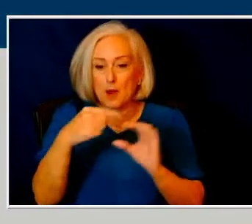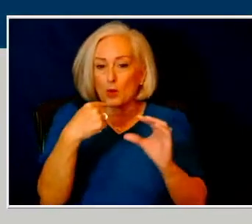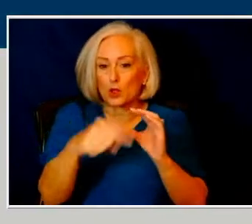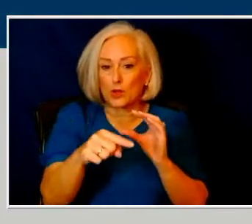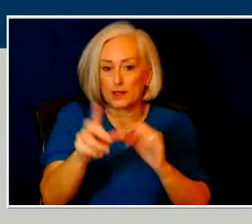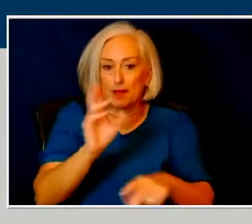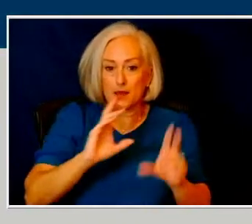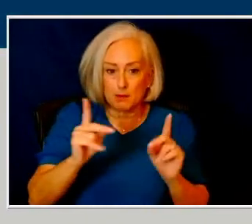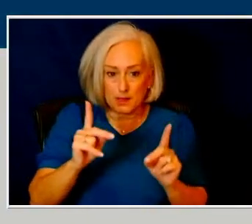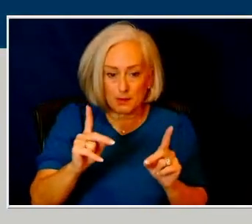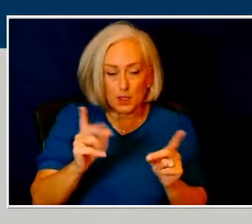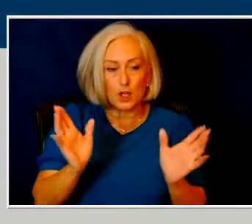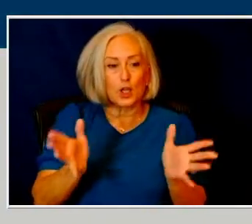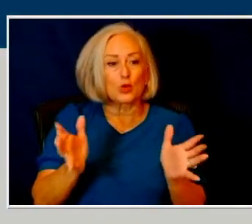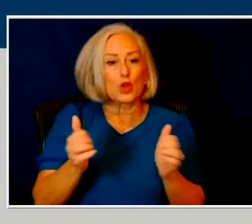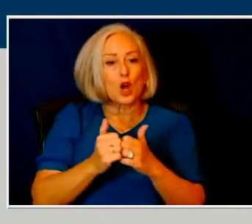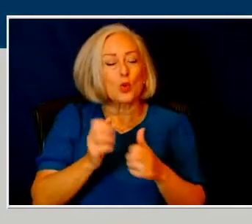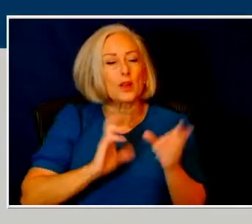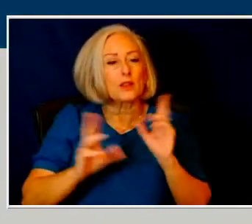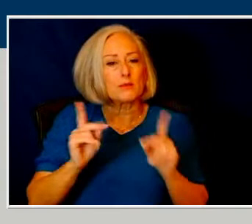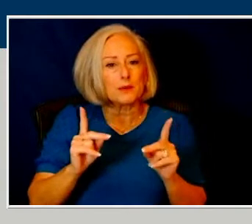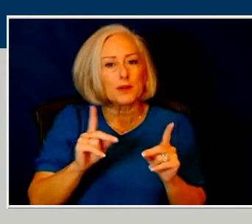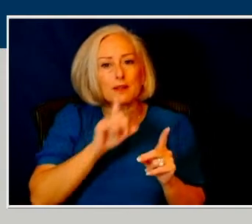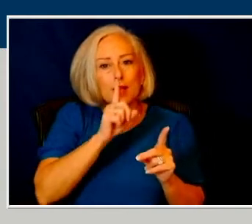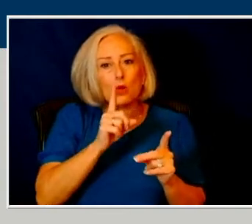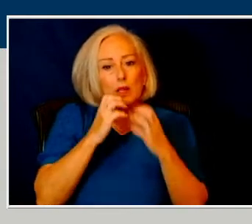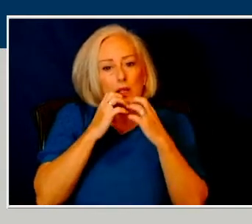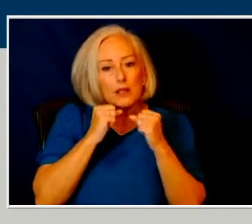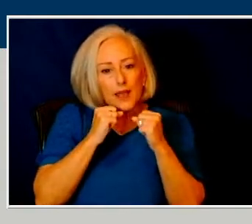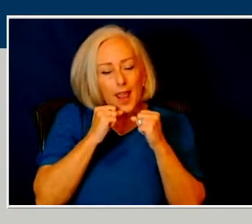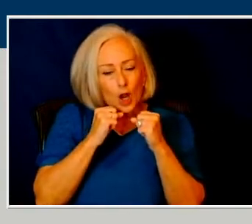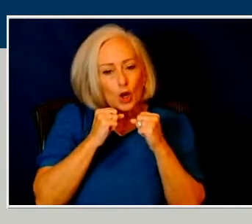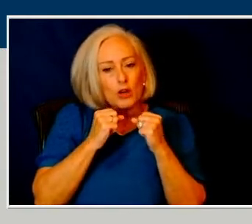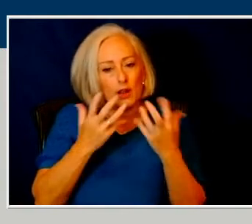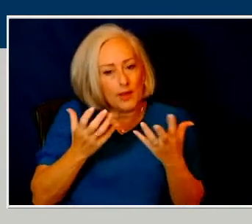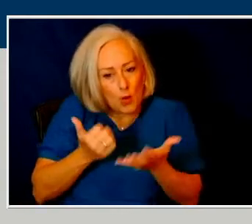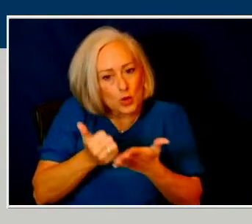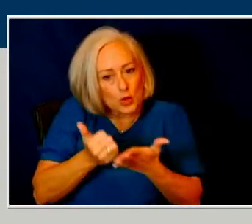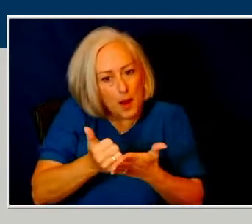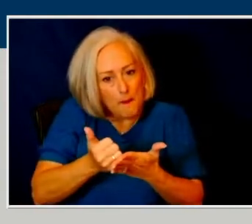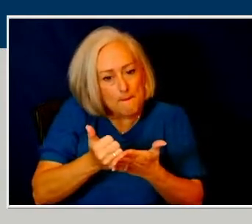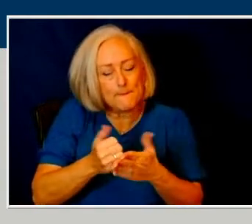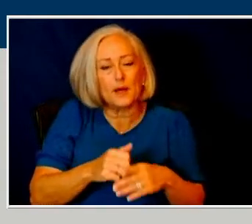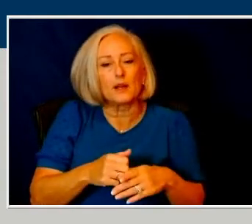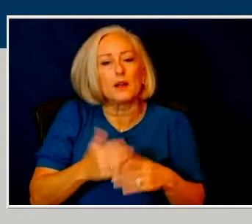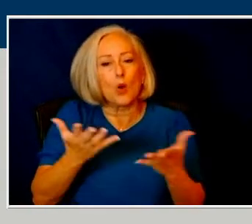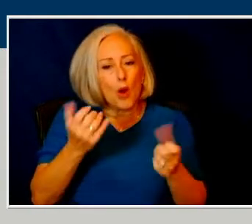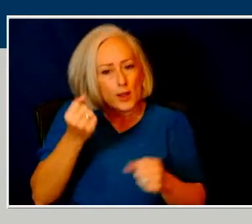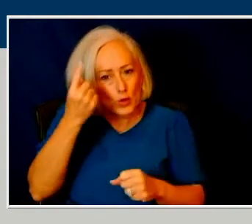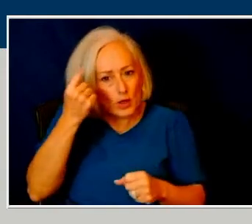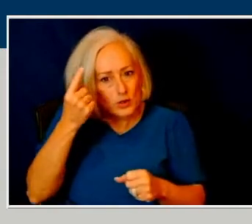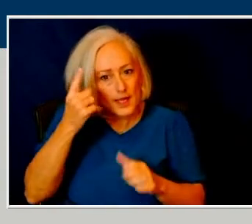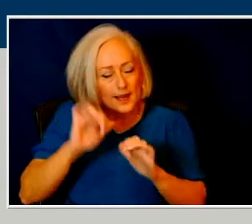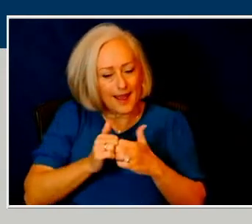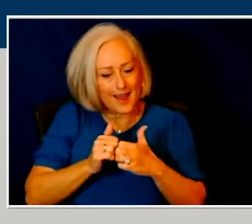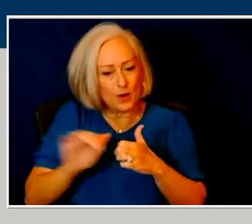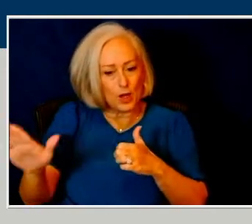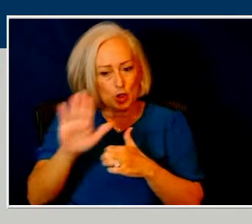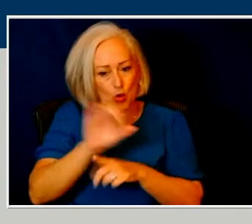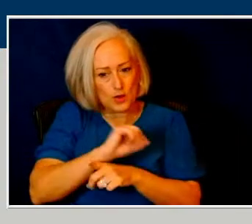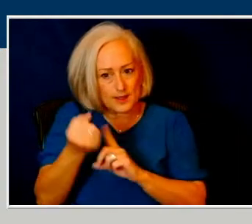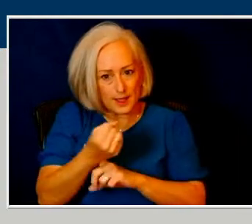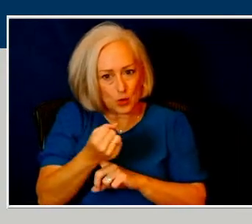or phone call, you're going to be talking to people that really care, that want to help you and want to understand how your situation is